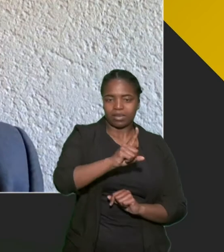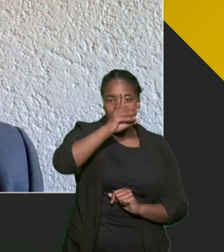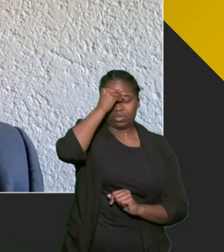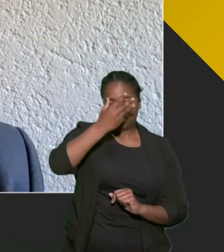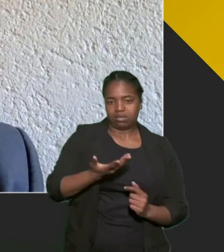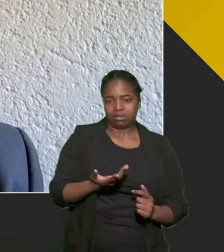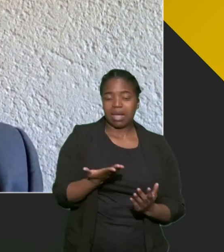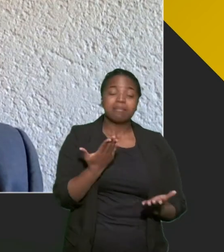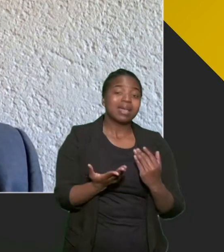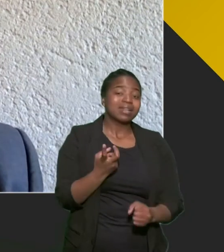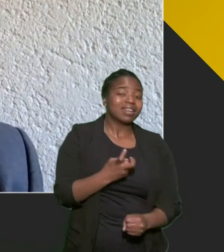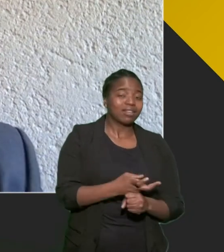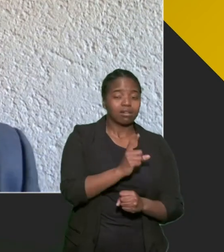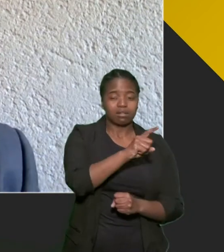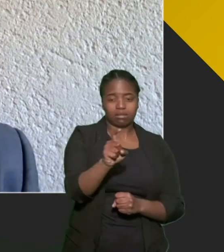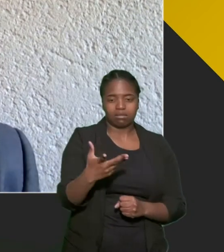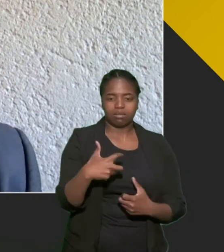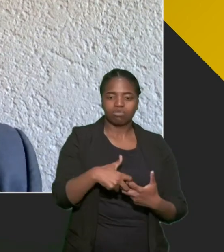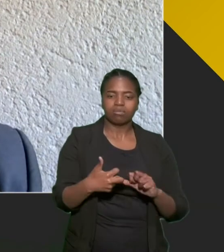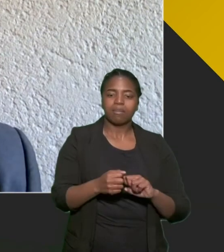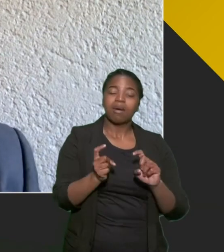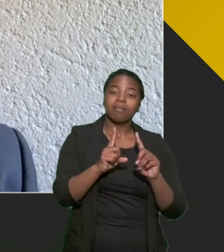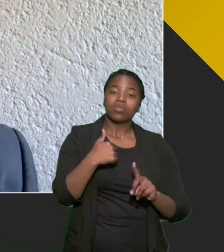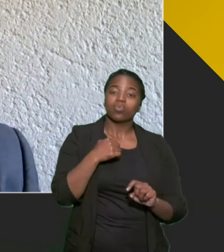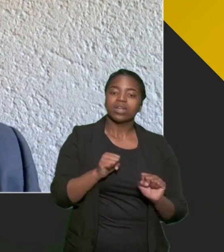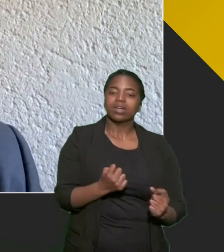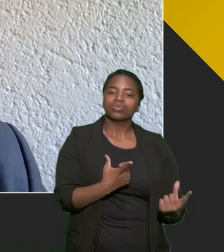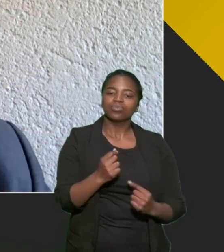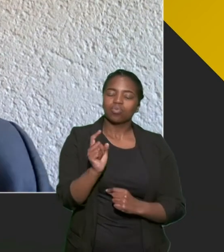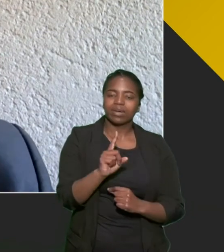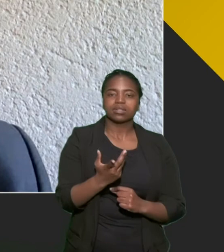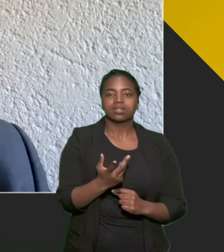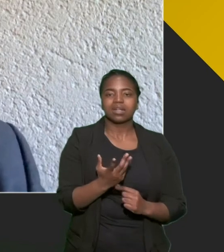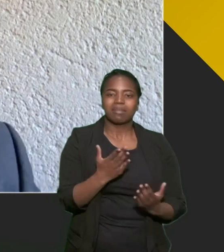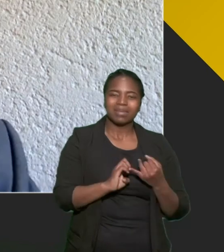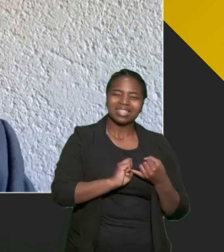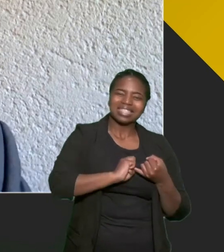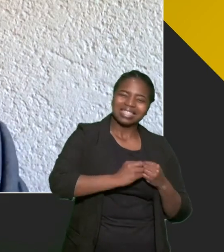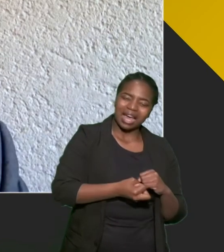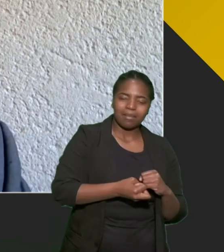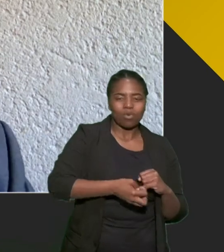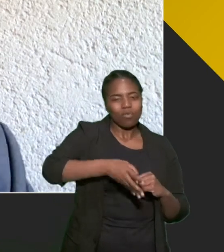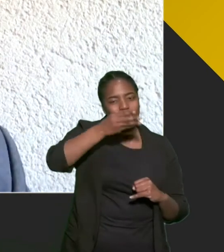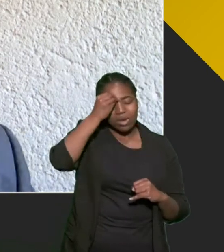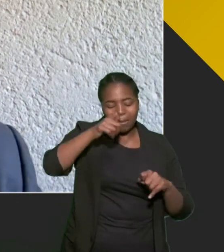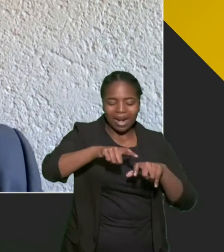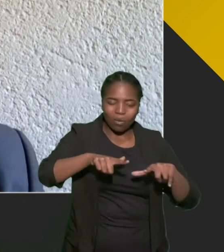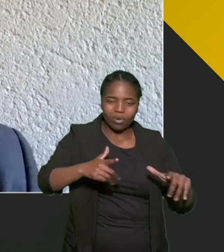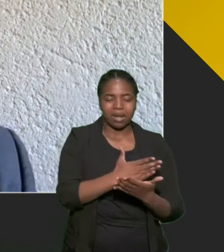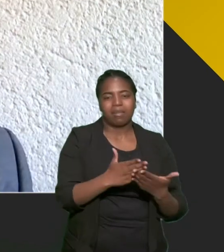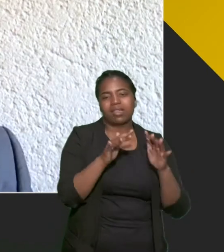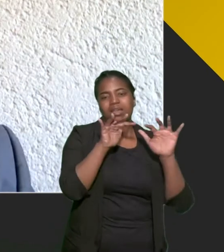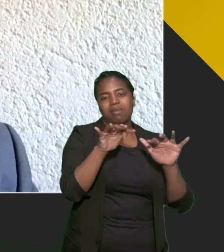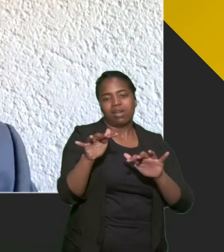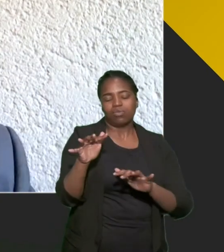that may be difficult for everyone to do, but what we can do is at least try to learn these other languages to the point that